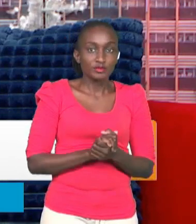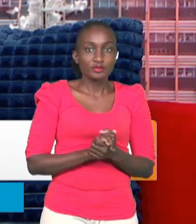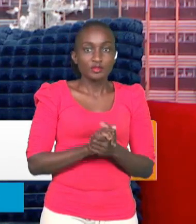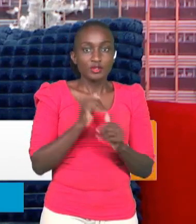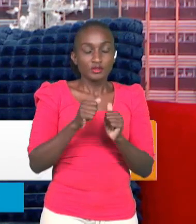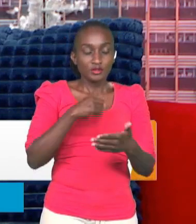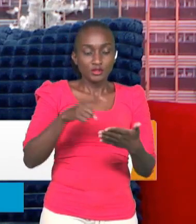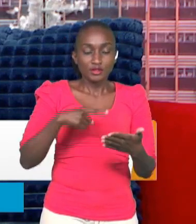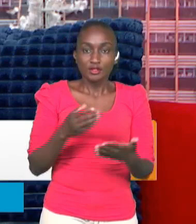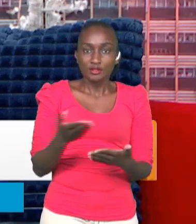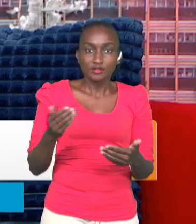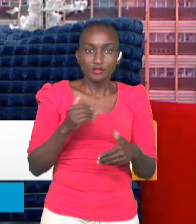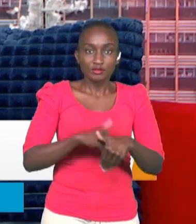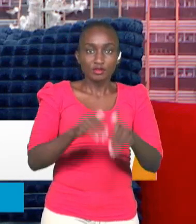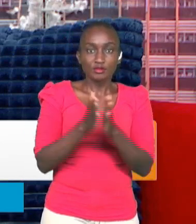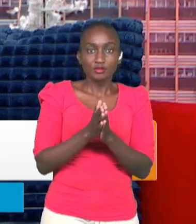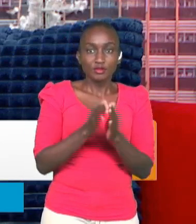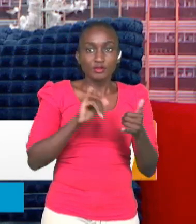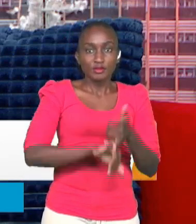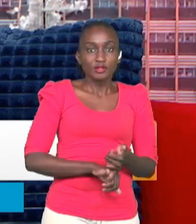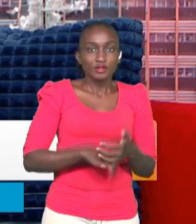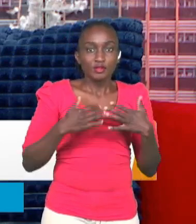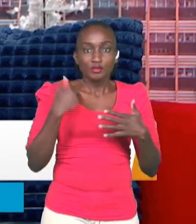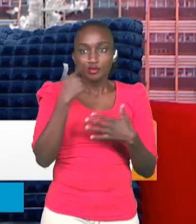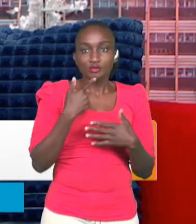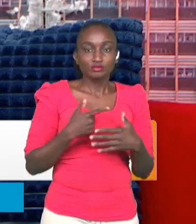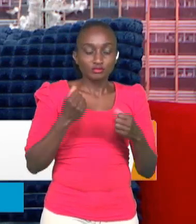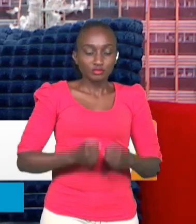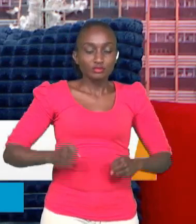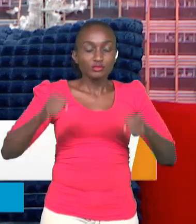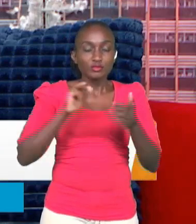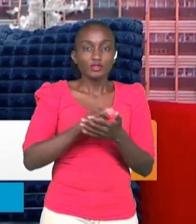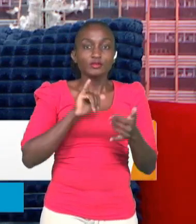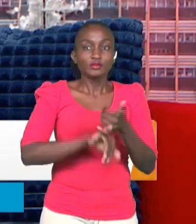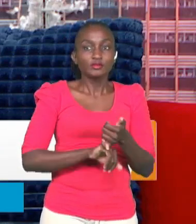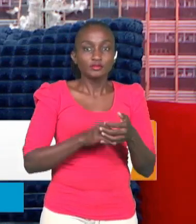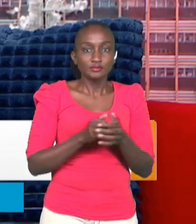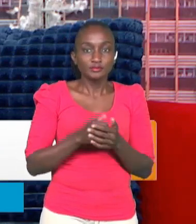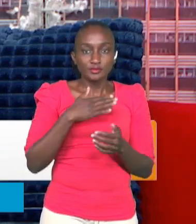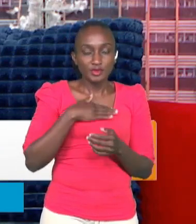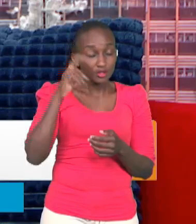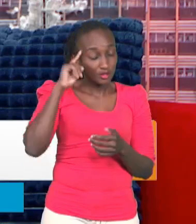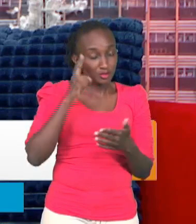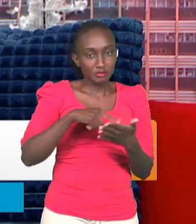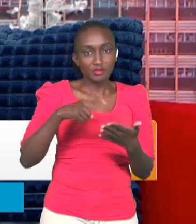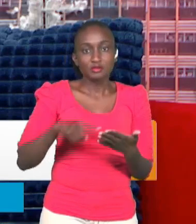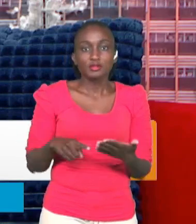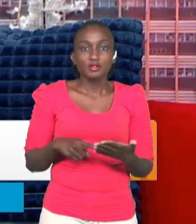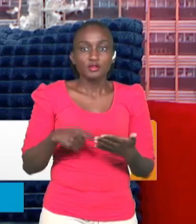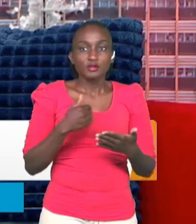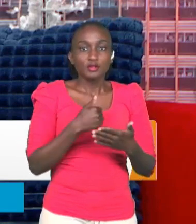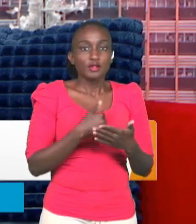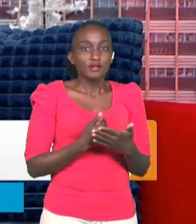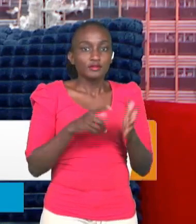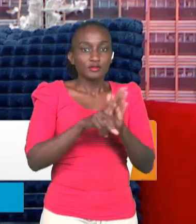done as it relates to marriages and the people who officiate those marriages. And to me, I think it is right. It's about time we put some, you